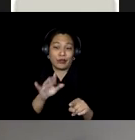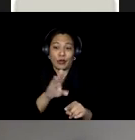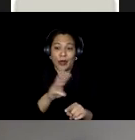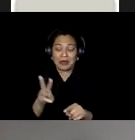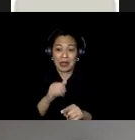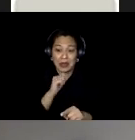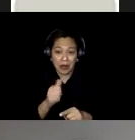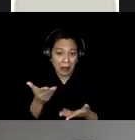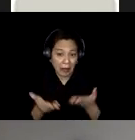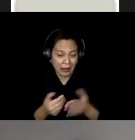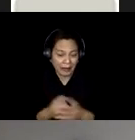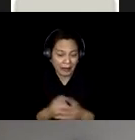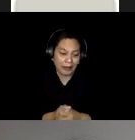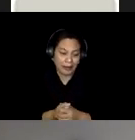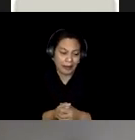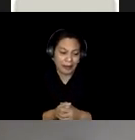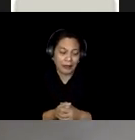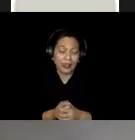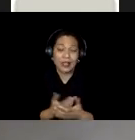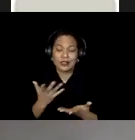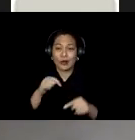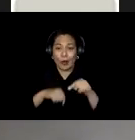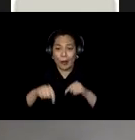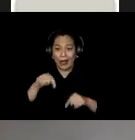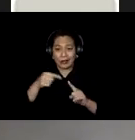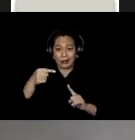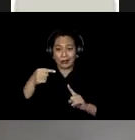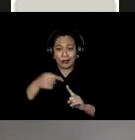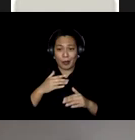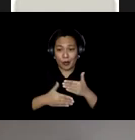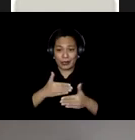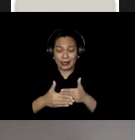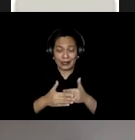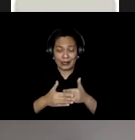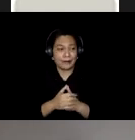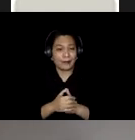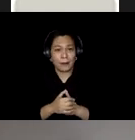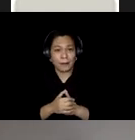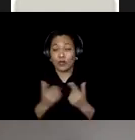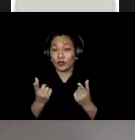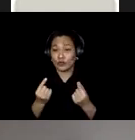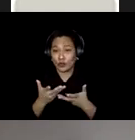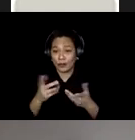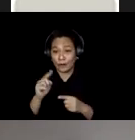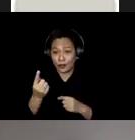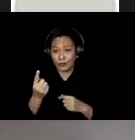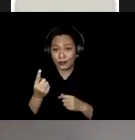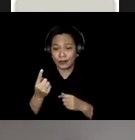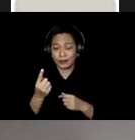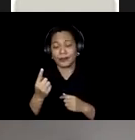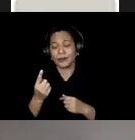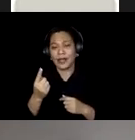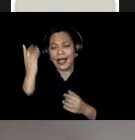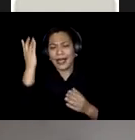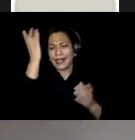So if we go back to kind of the process, the first thing we'll want to do is have like just